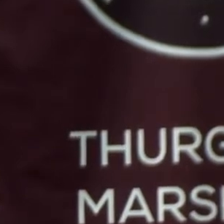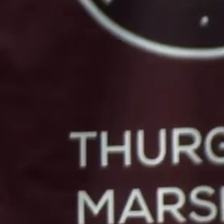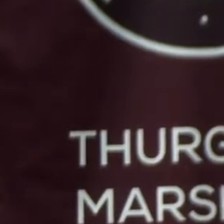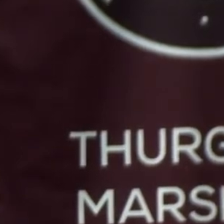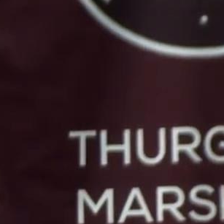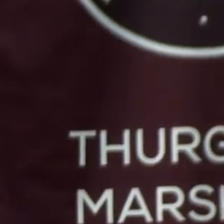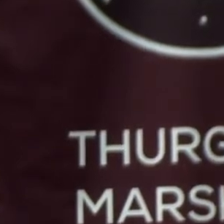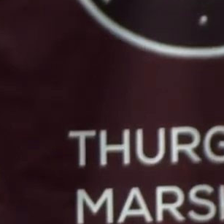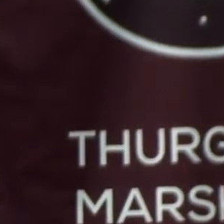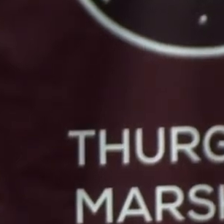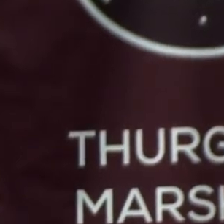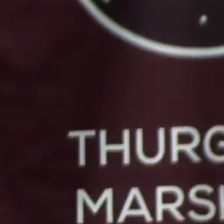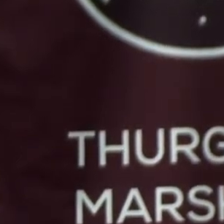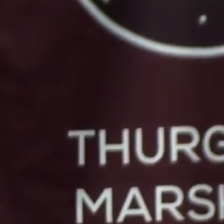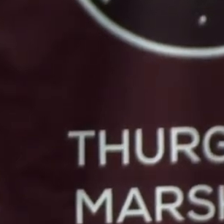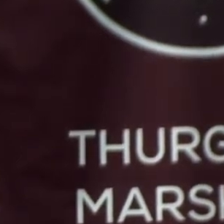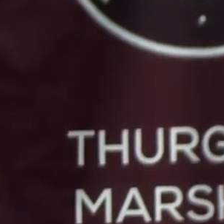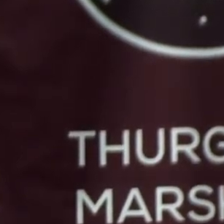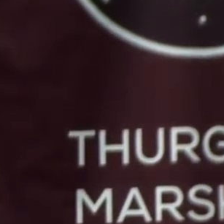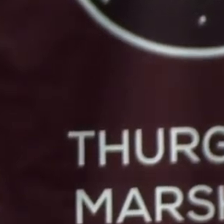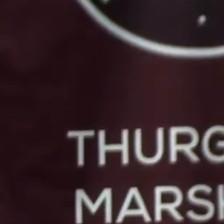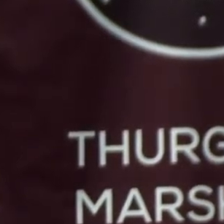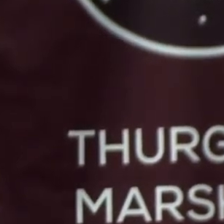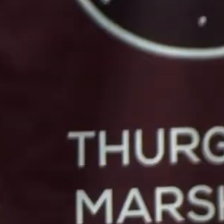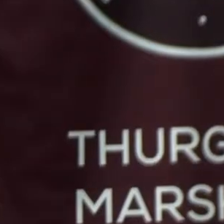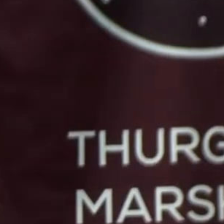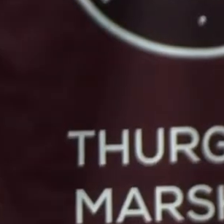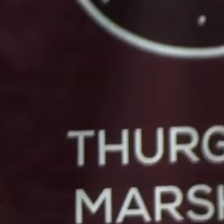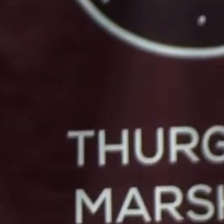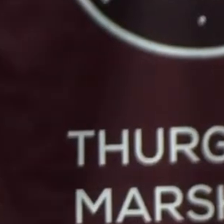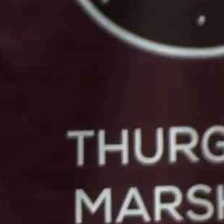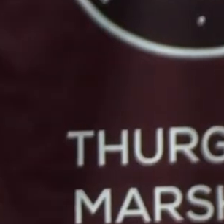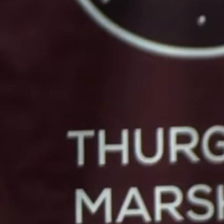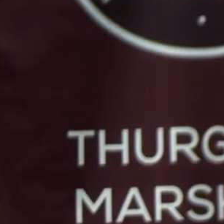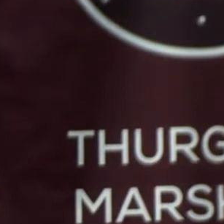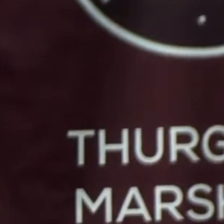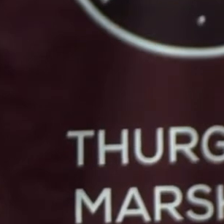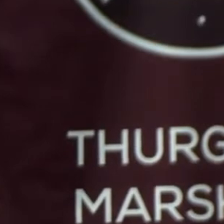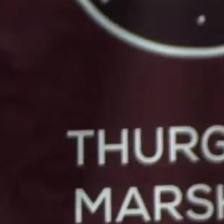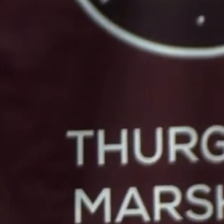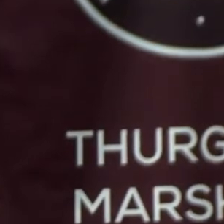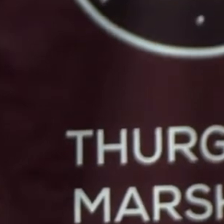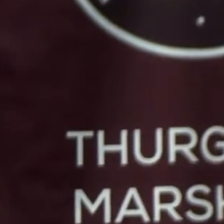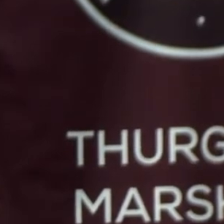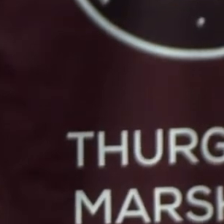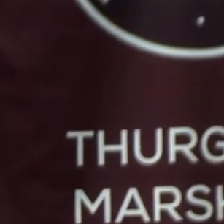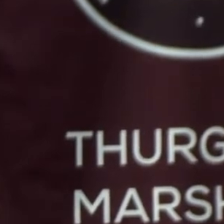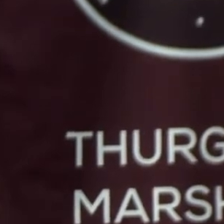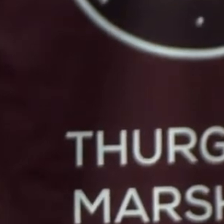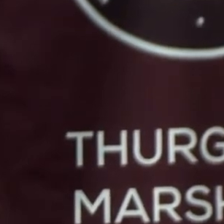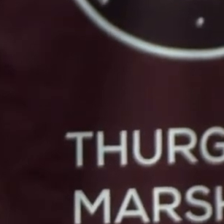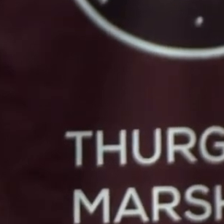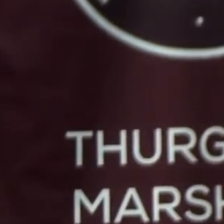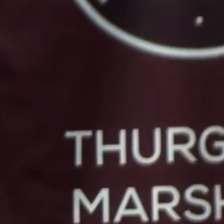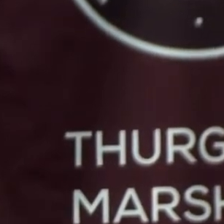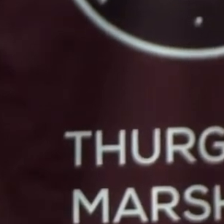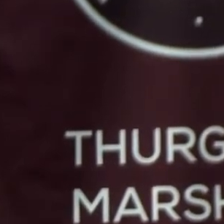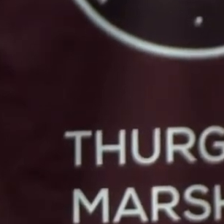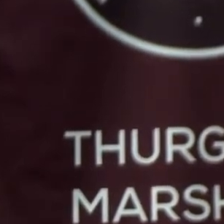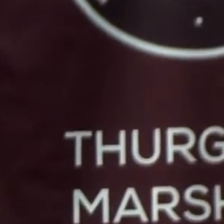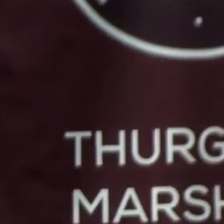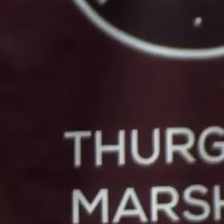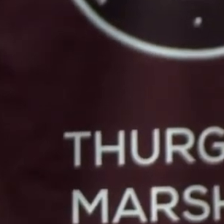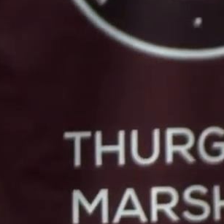Let us all pray. Almighty God and Father, we thank you for bringing us here